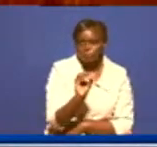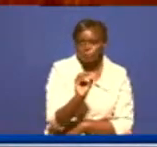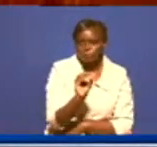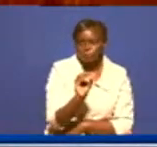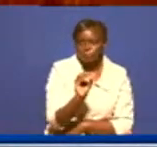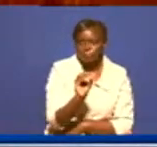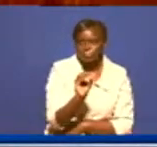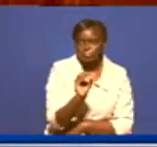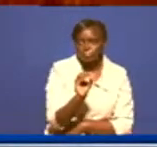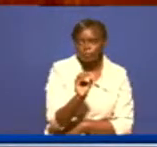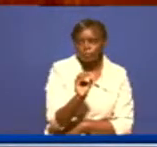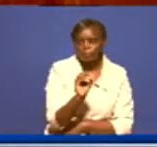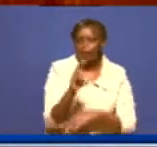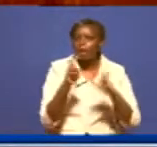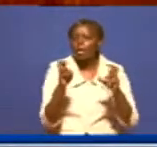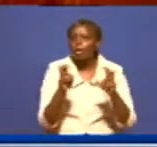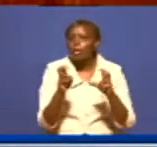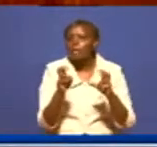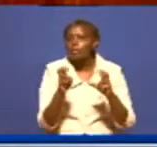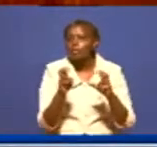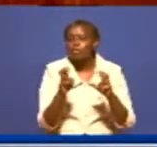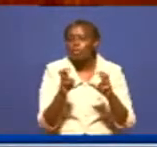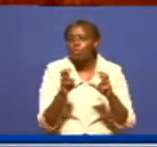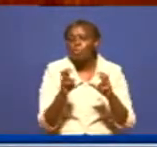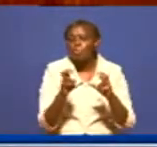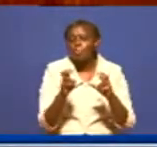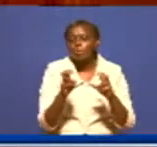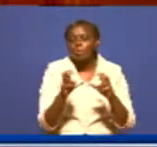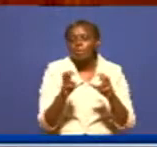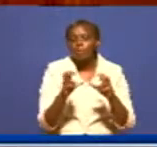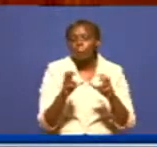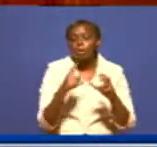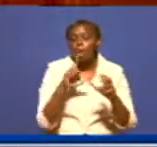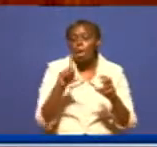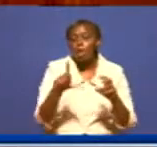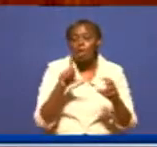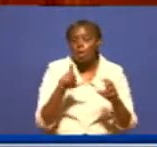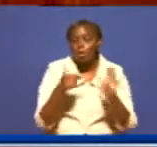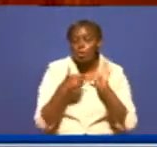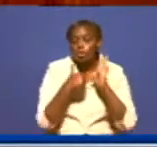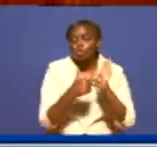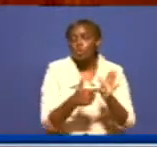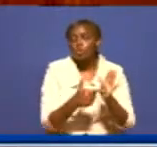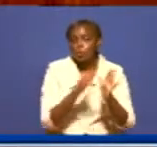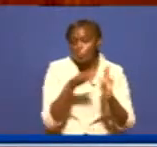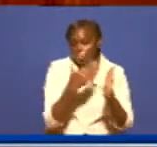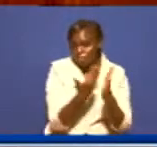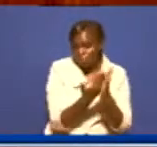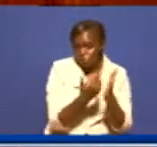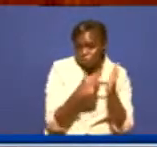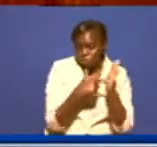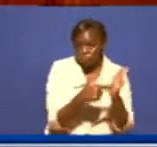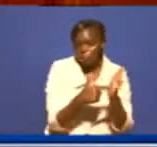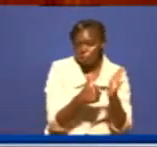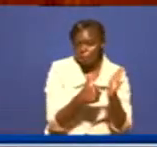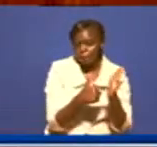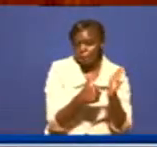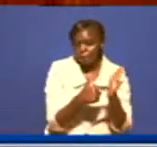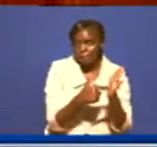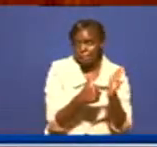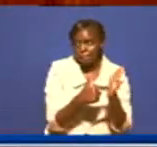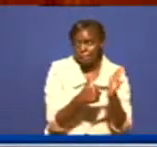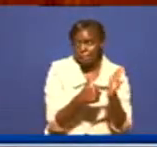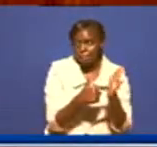This is also another issue of subletting. The law, as it's proposed, states as follows. A tenant